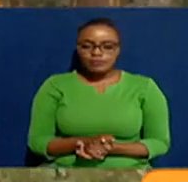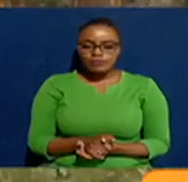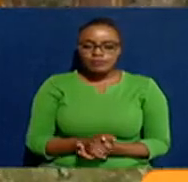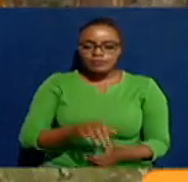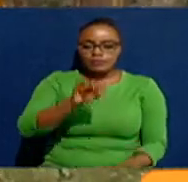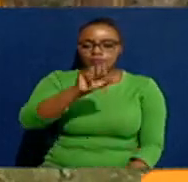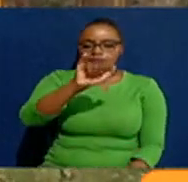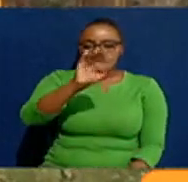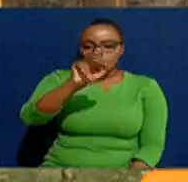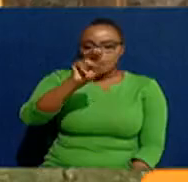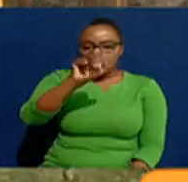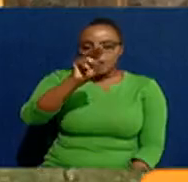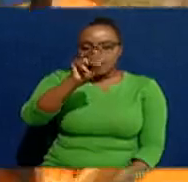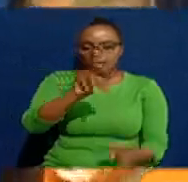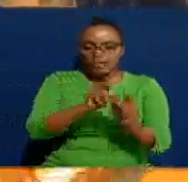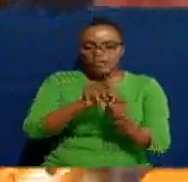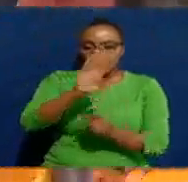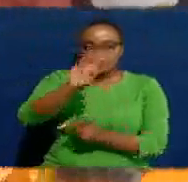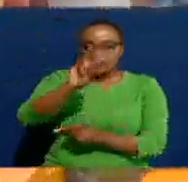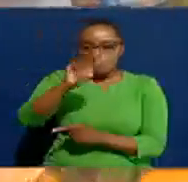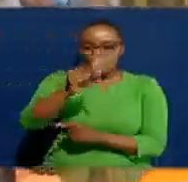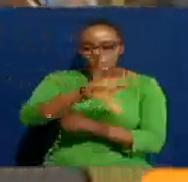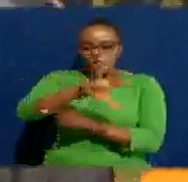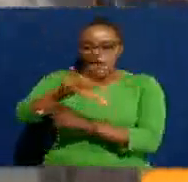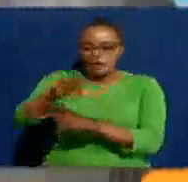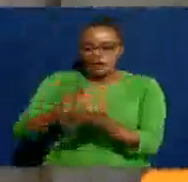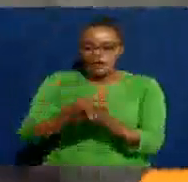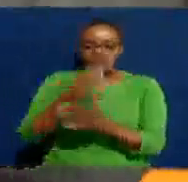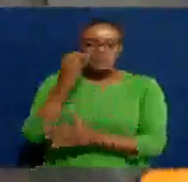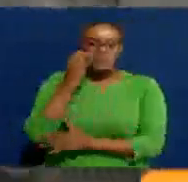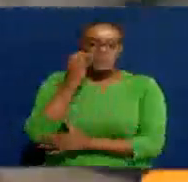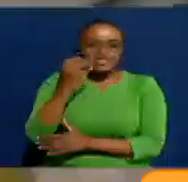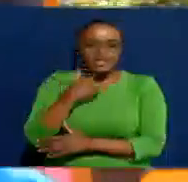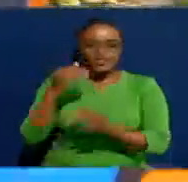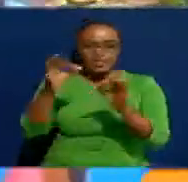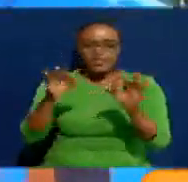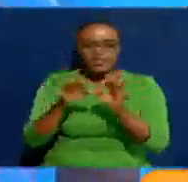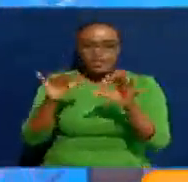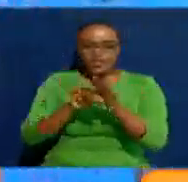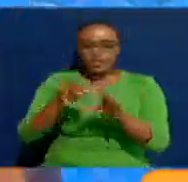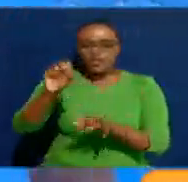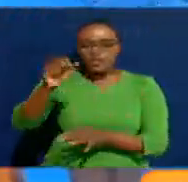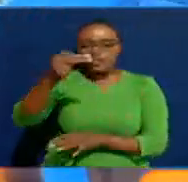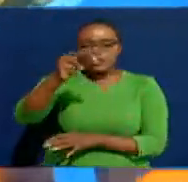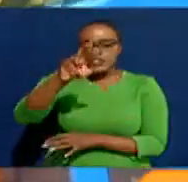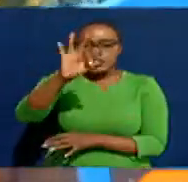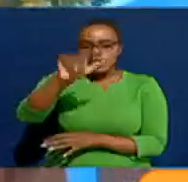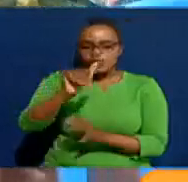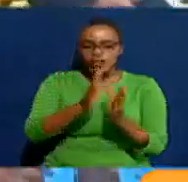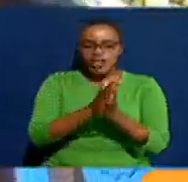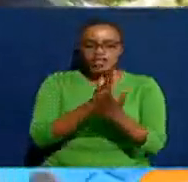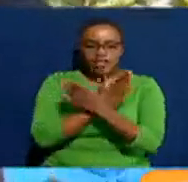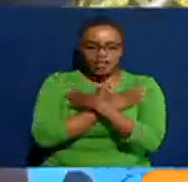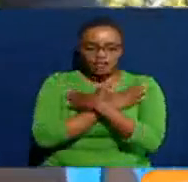Siyaban village in Bomet County. A dark cloud here, as family members of Shariffa Chepngetich and their